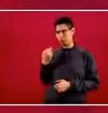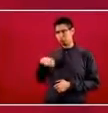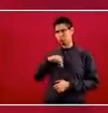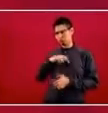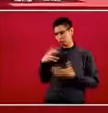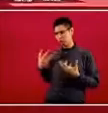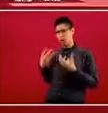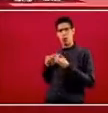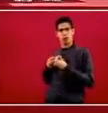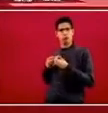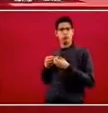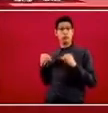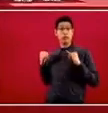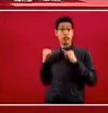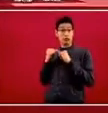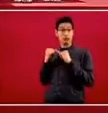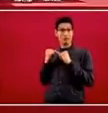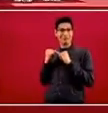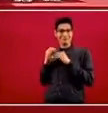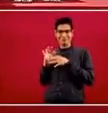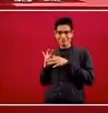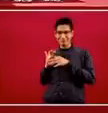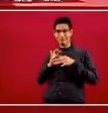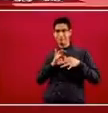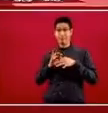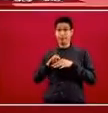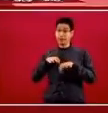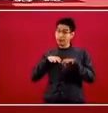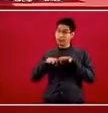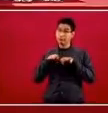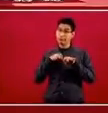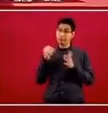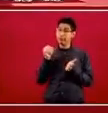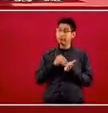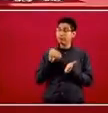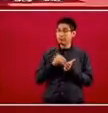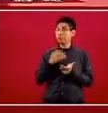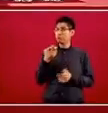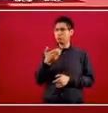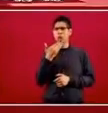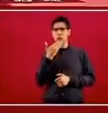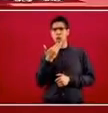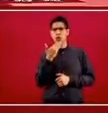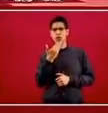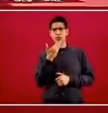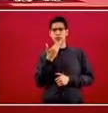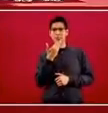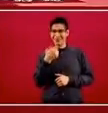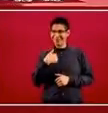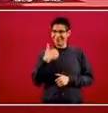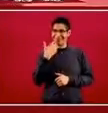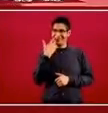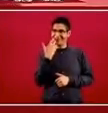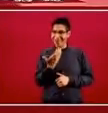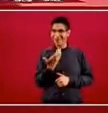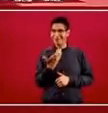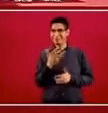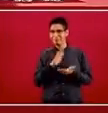health sector specifically. And also we've had interinstitutional cooperation that has been